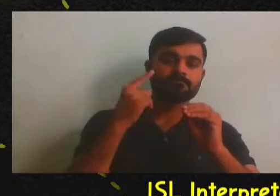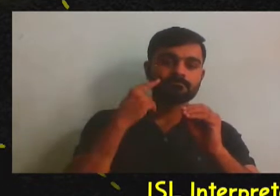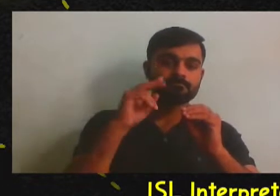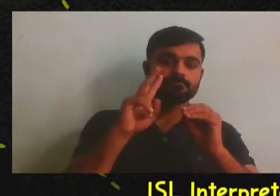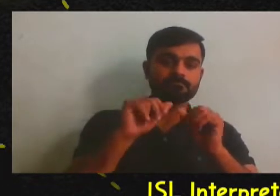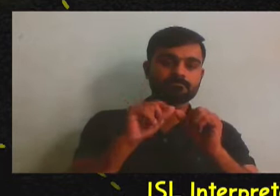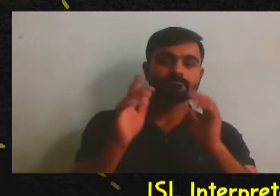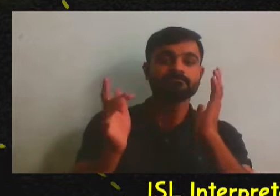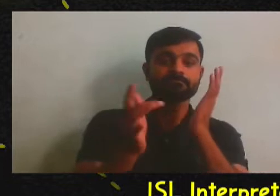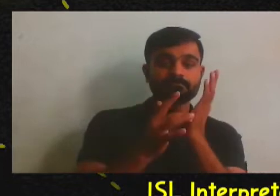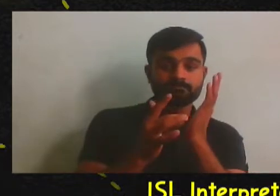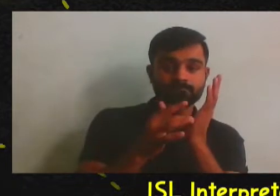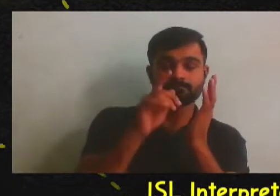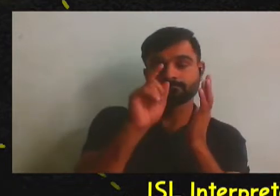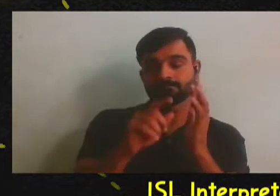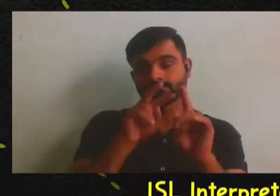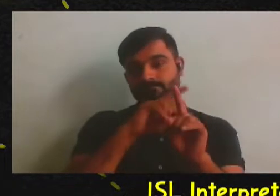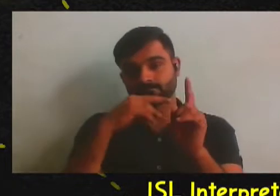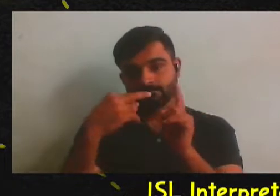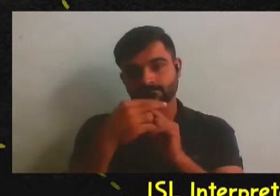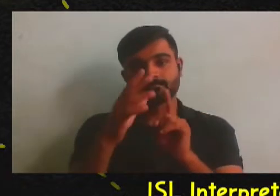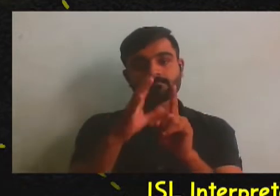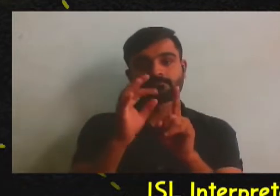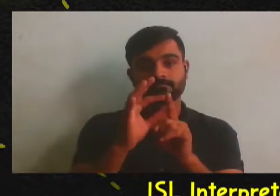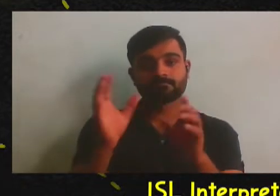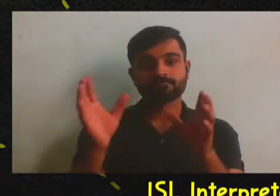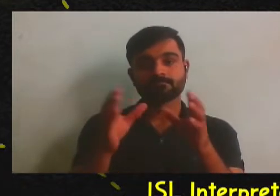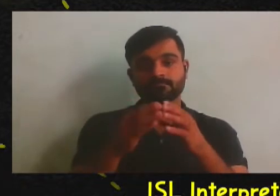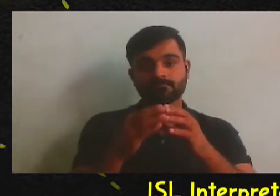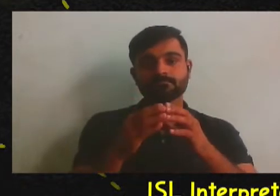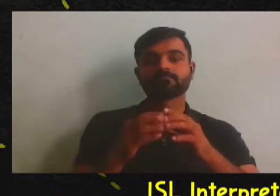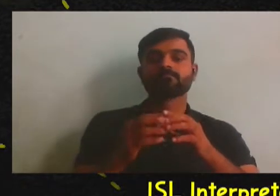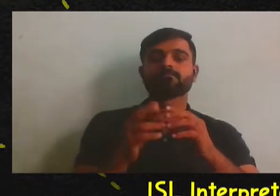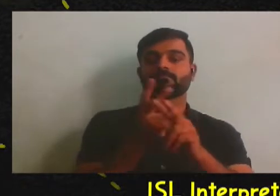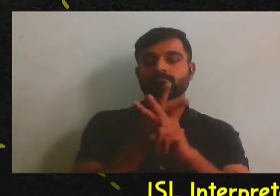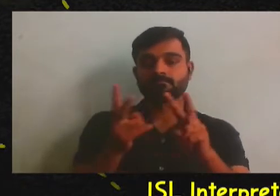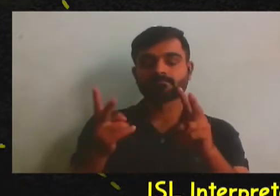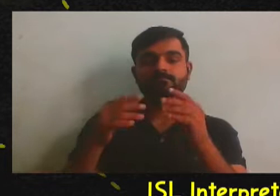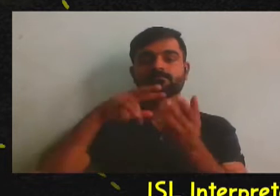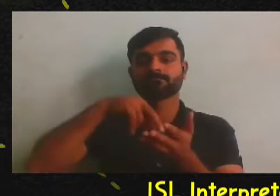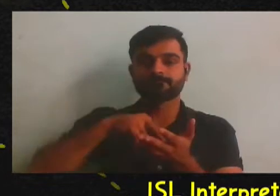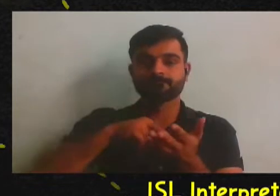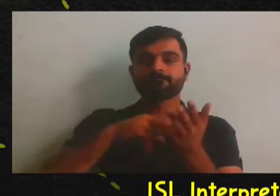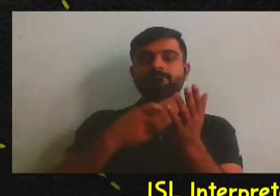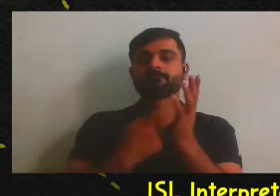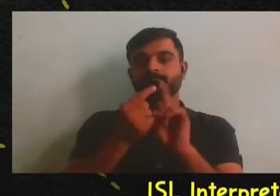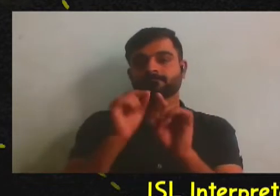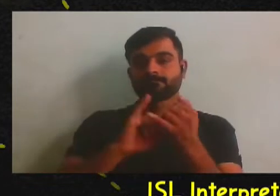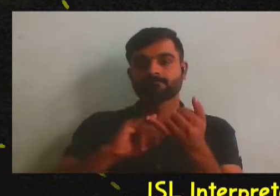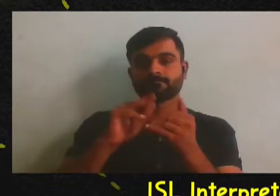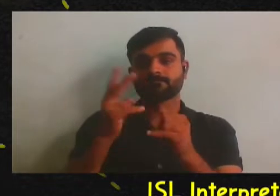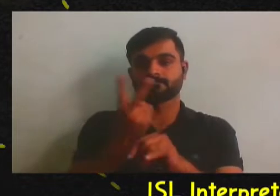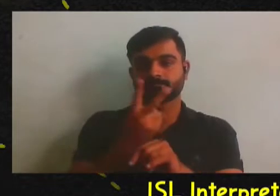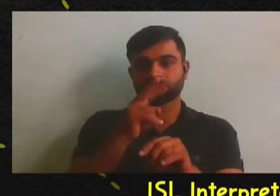the technological aspects of it, and Rupsa is kind of standing on both sides,